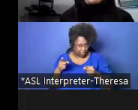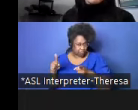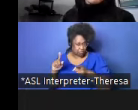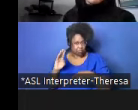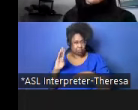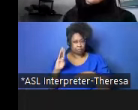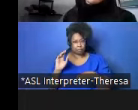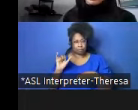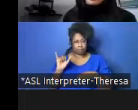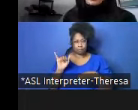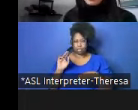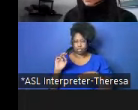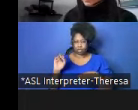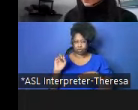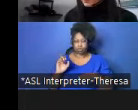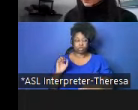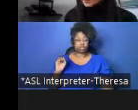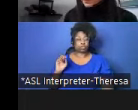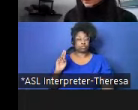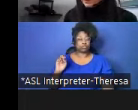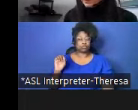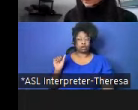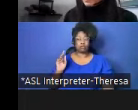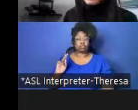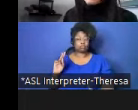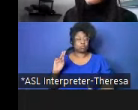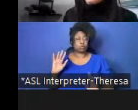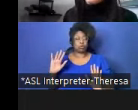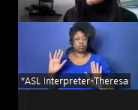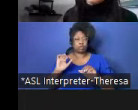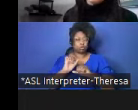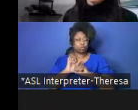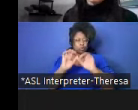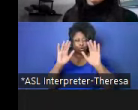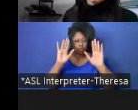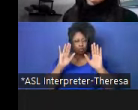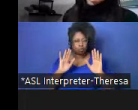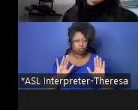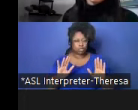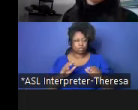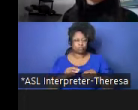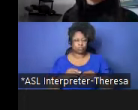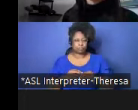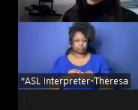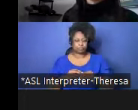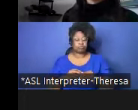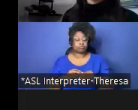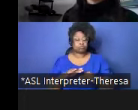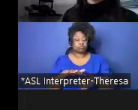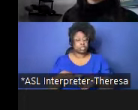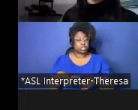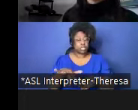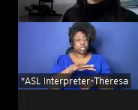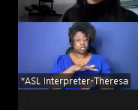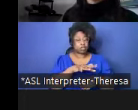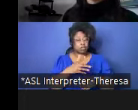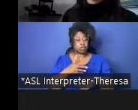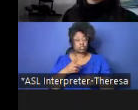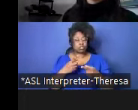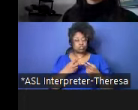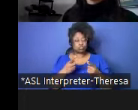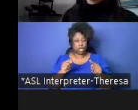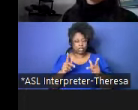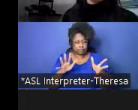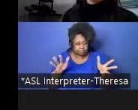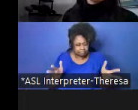wonderful work that Sue and others have been doing to leverage growth within the area to promote resiliency